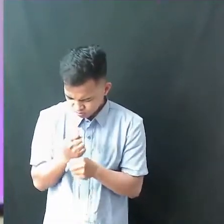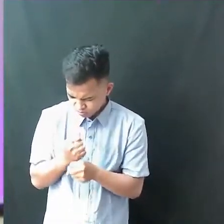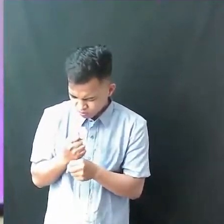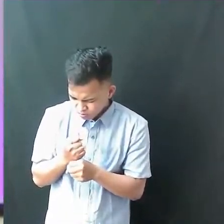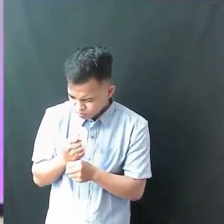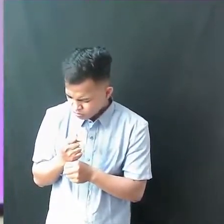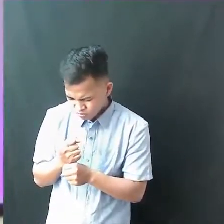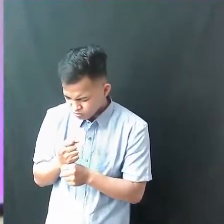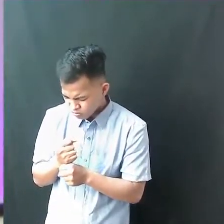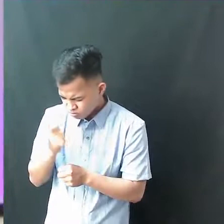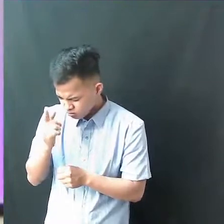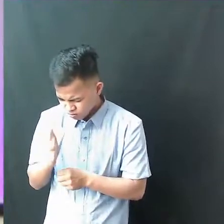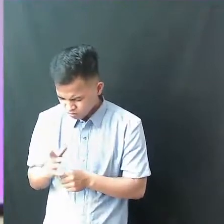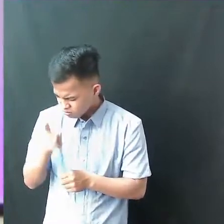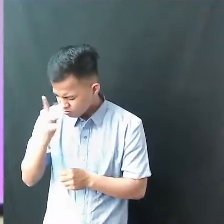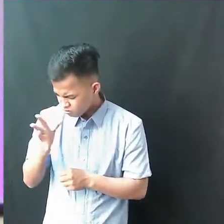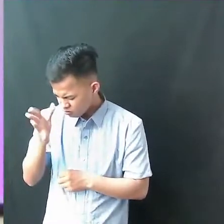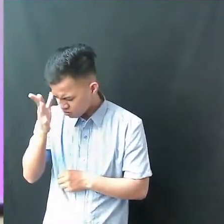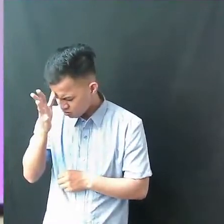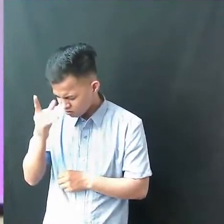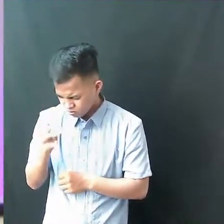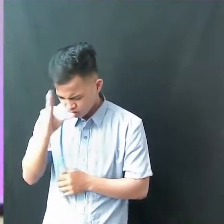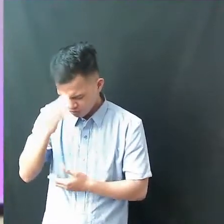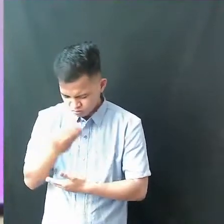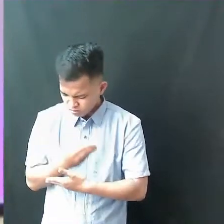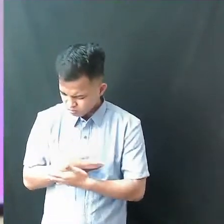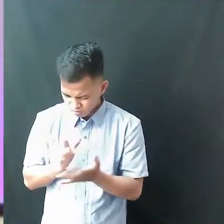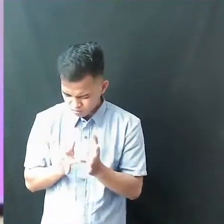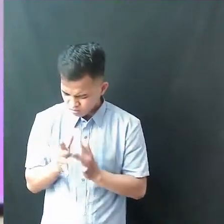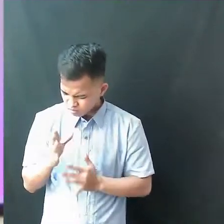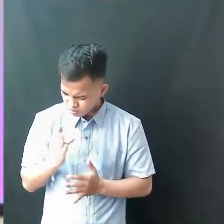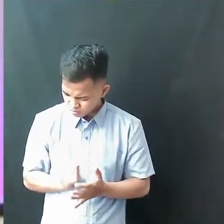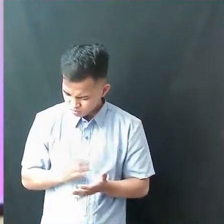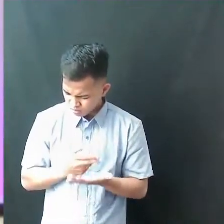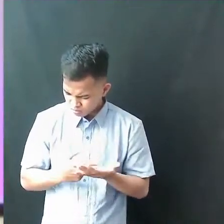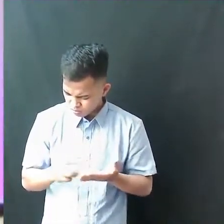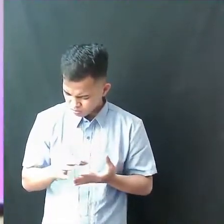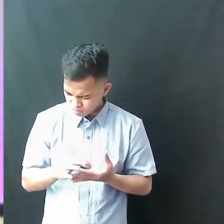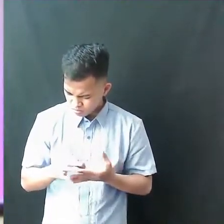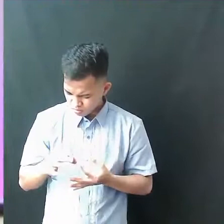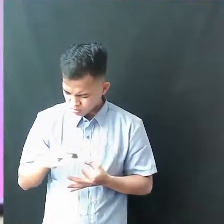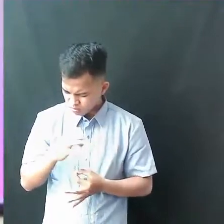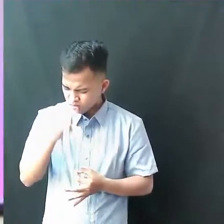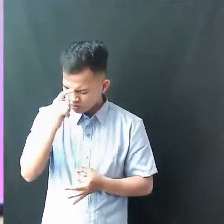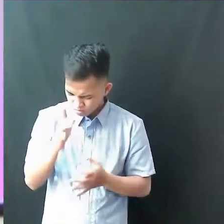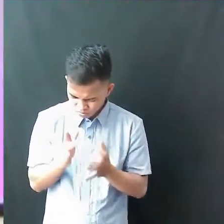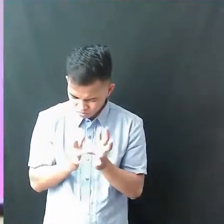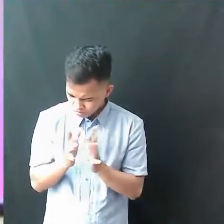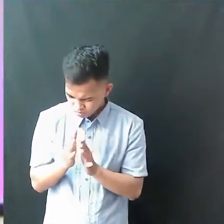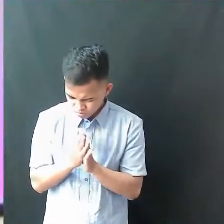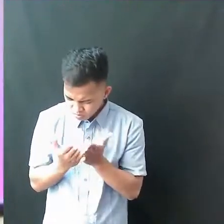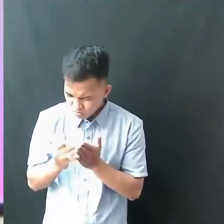good. God the Father, God the Son, God the Holy Spirit, God's holy word, God's